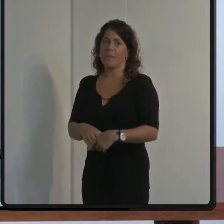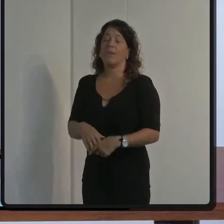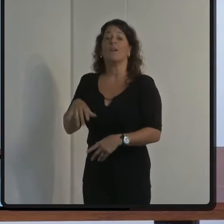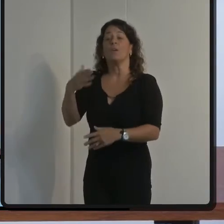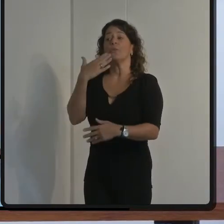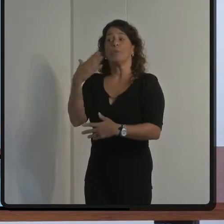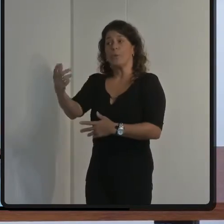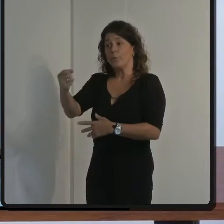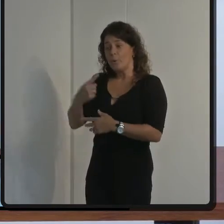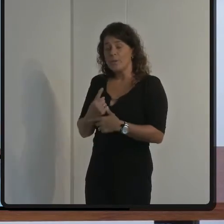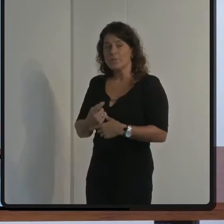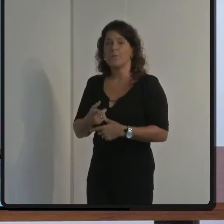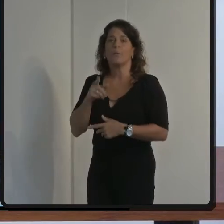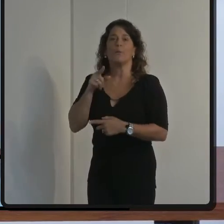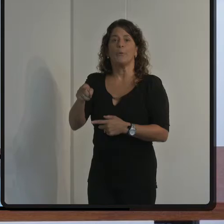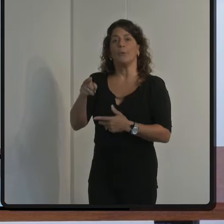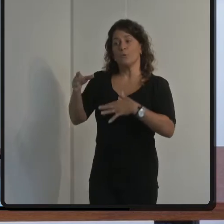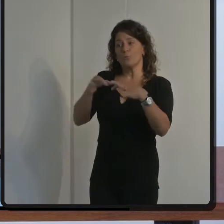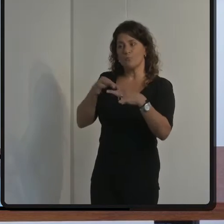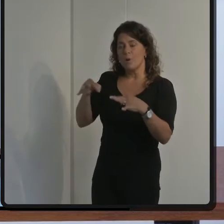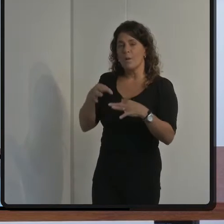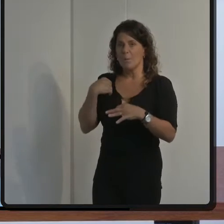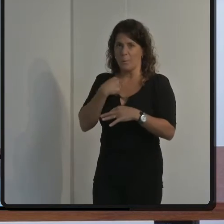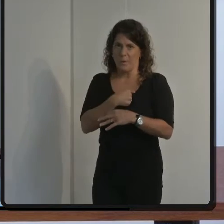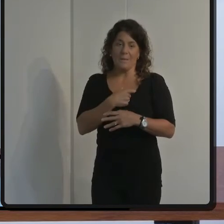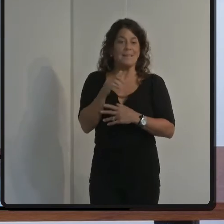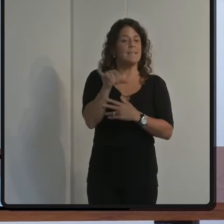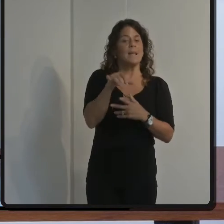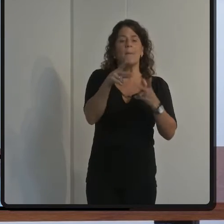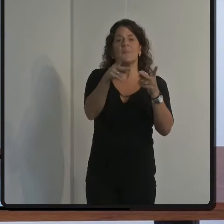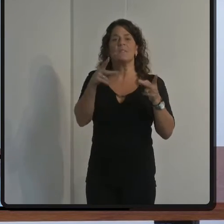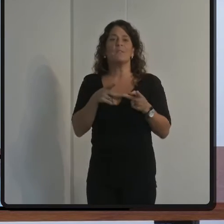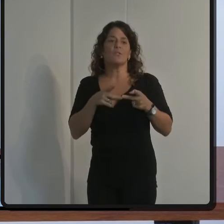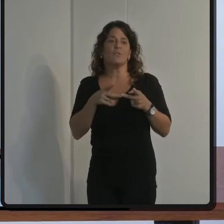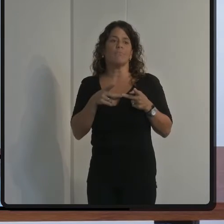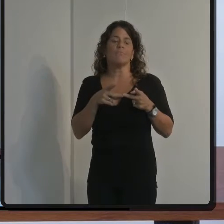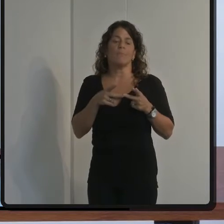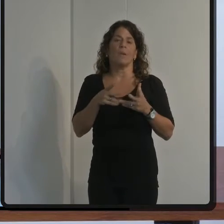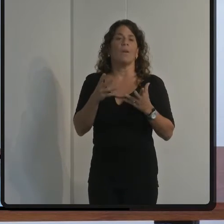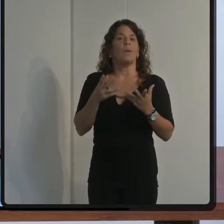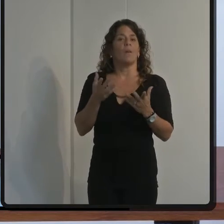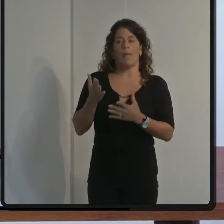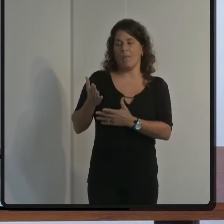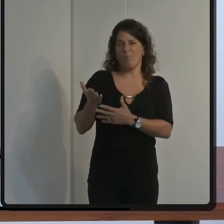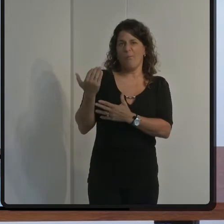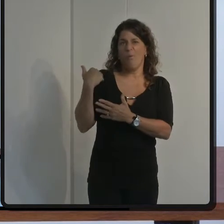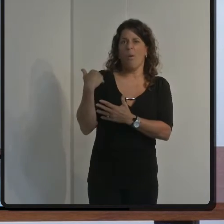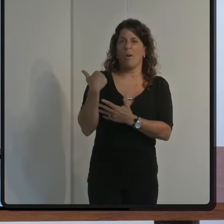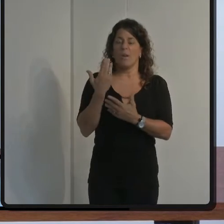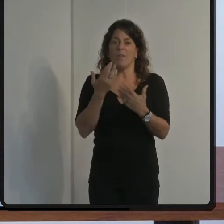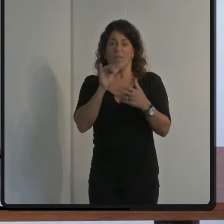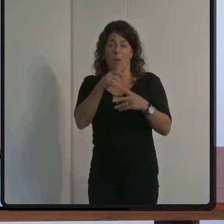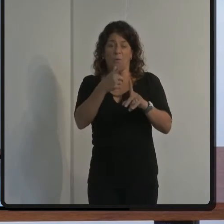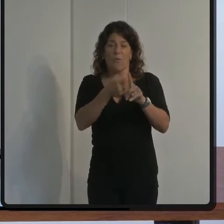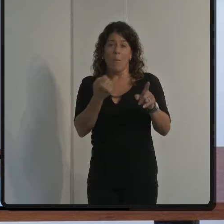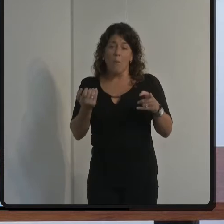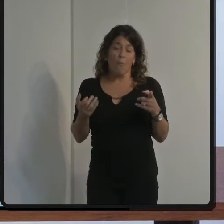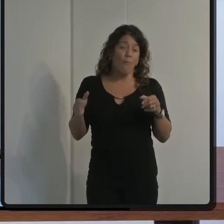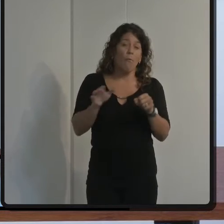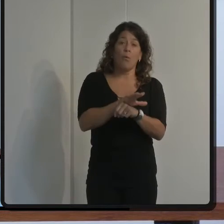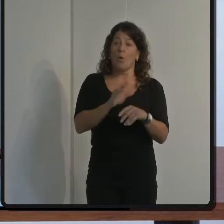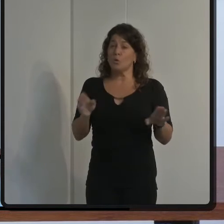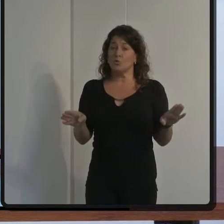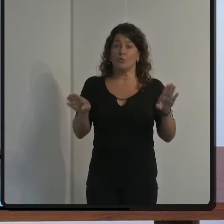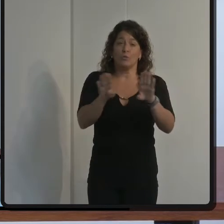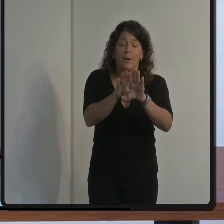time, as you described it, we were in the same position, it was coming out of the complete shutdown that was imposed by the governor's